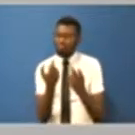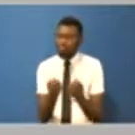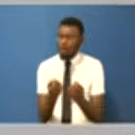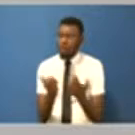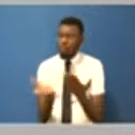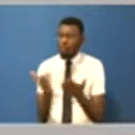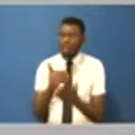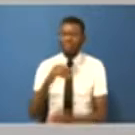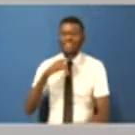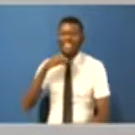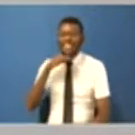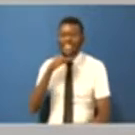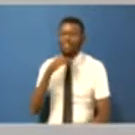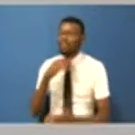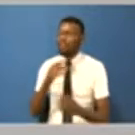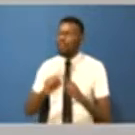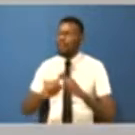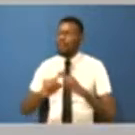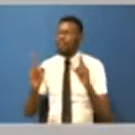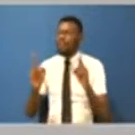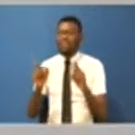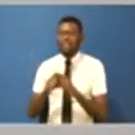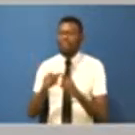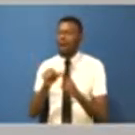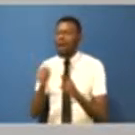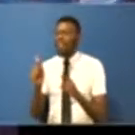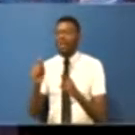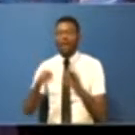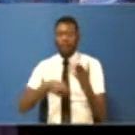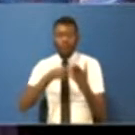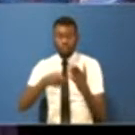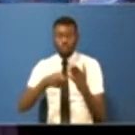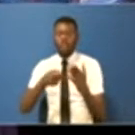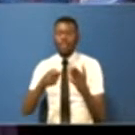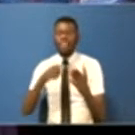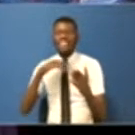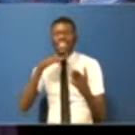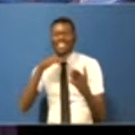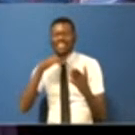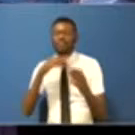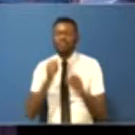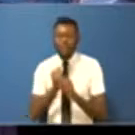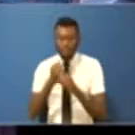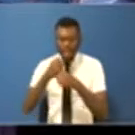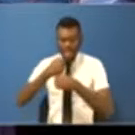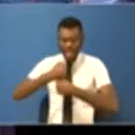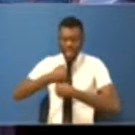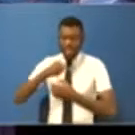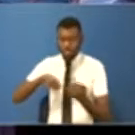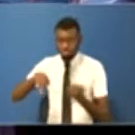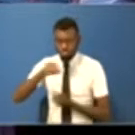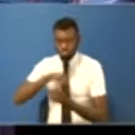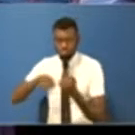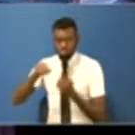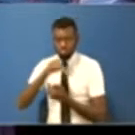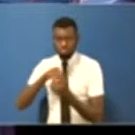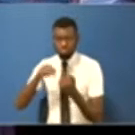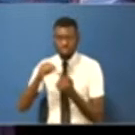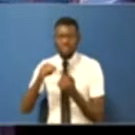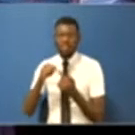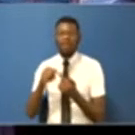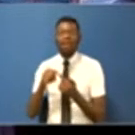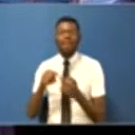garbage in certain areas and then now move it to a recycling plant thank you so much that's why i spoke on how we need to partner so even with recycling